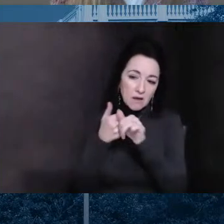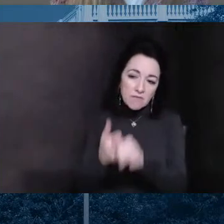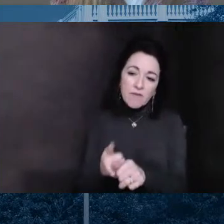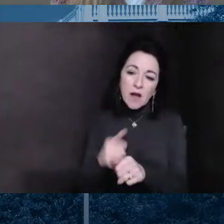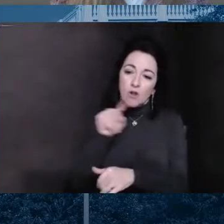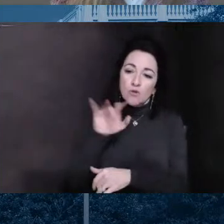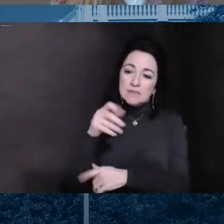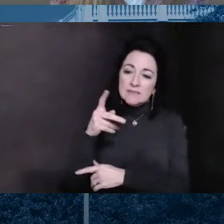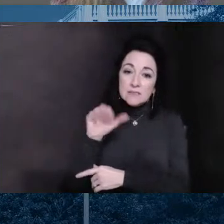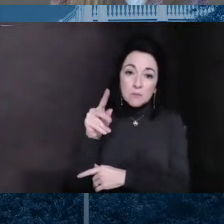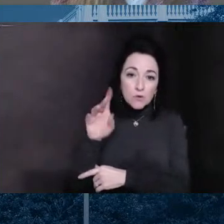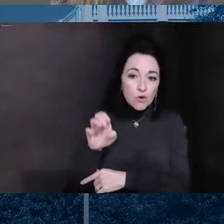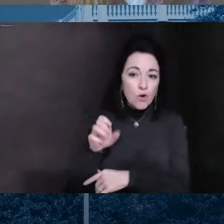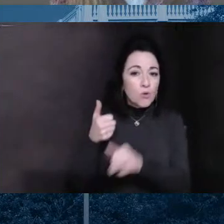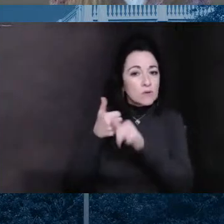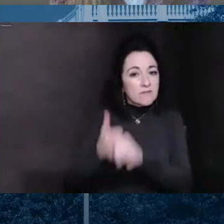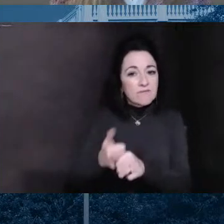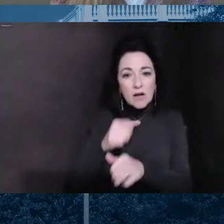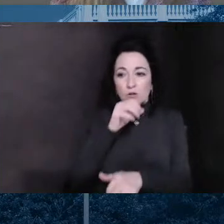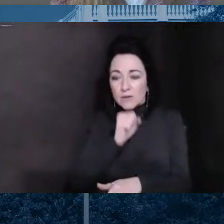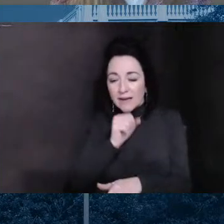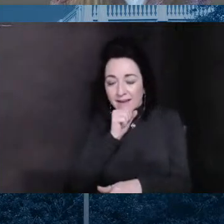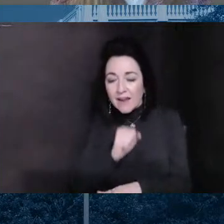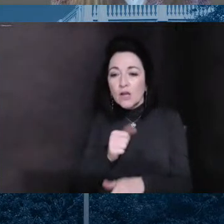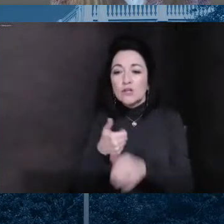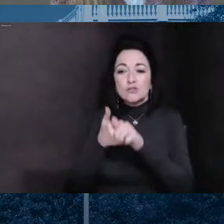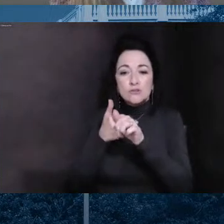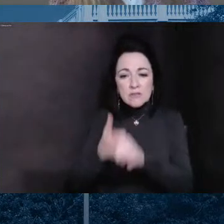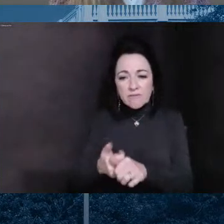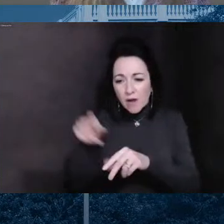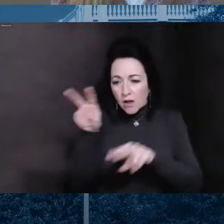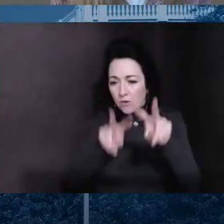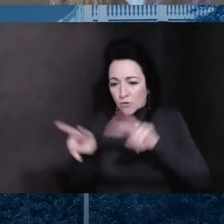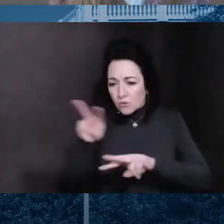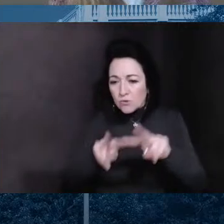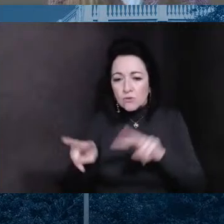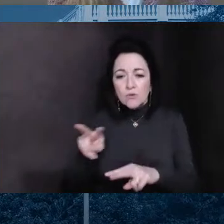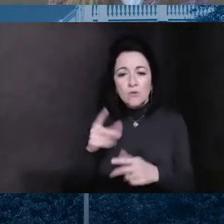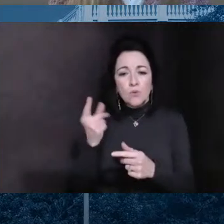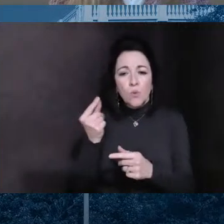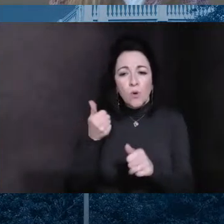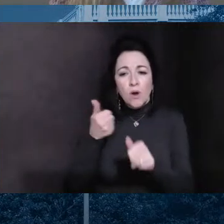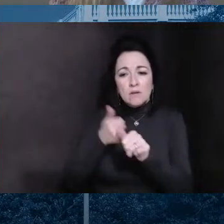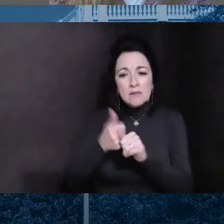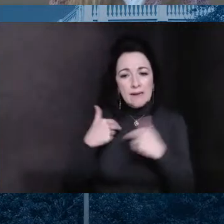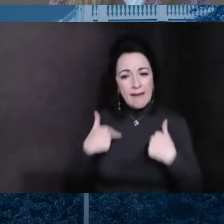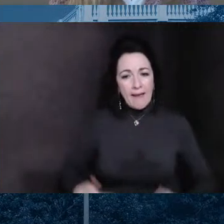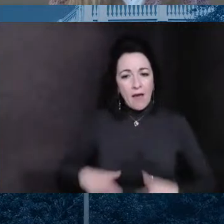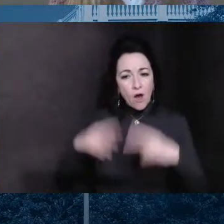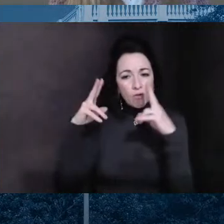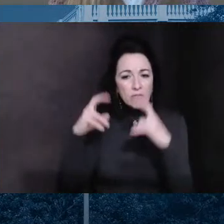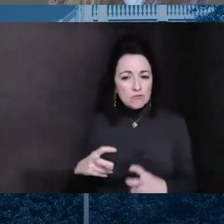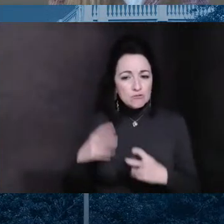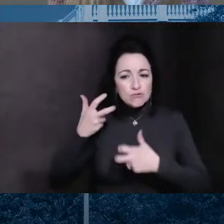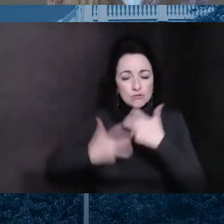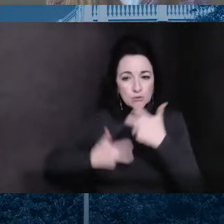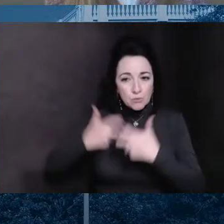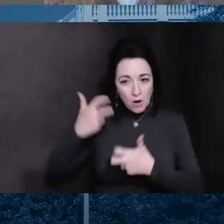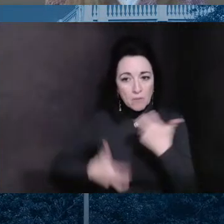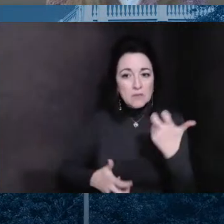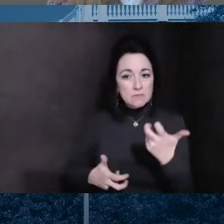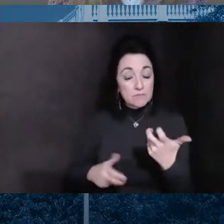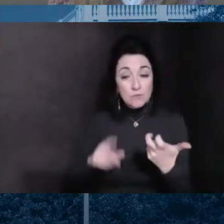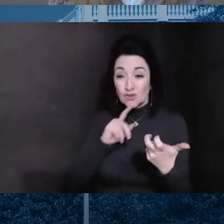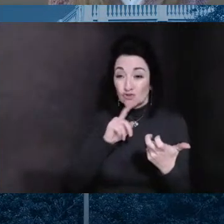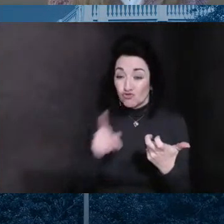age, underlying conditions, that's how they get invited to these events. But sign up online, they're in and out. Very